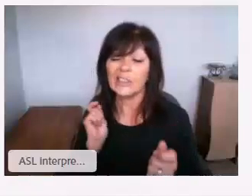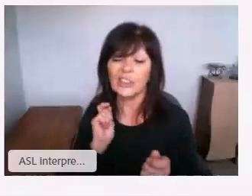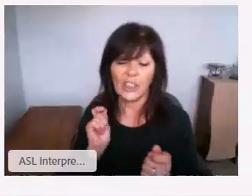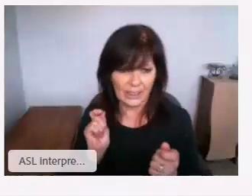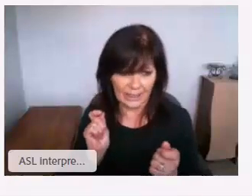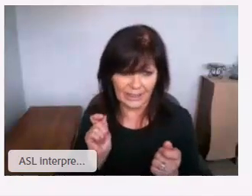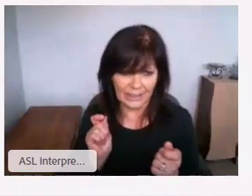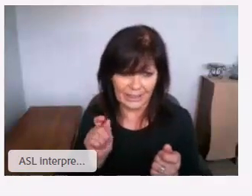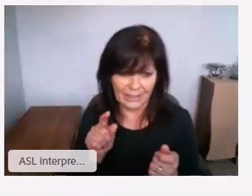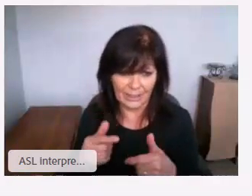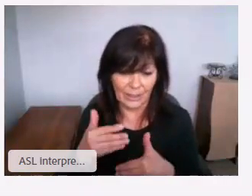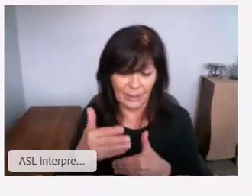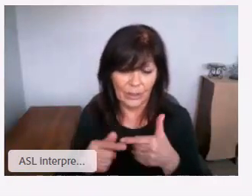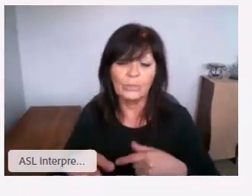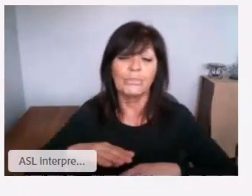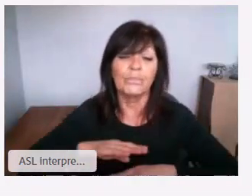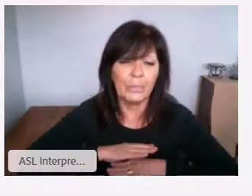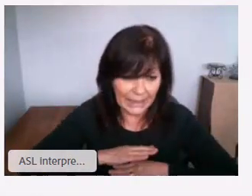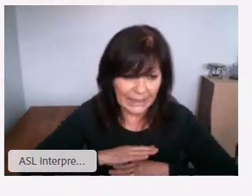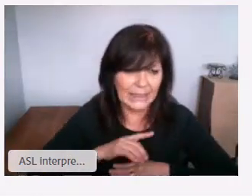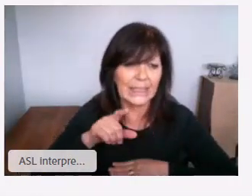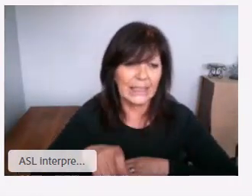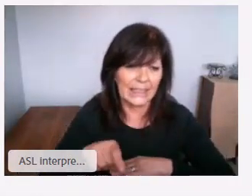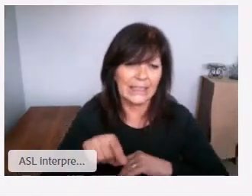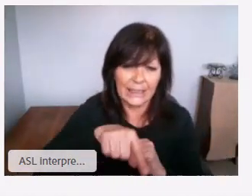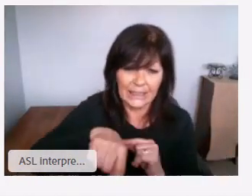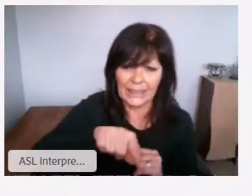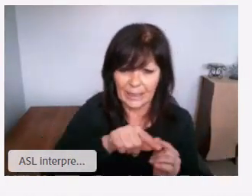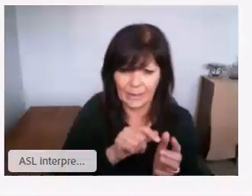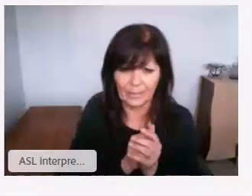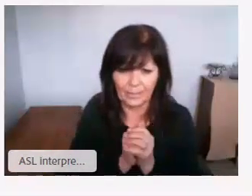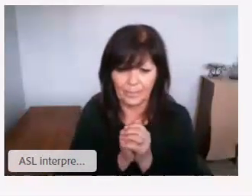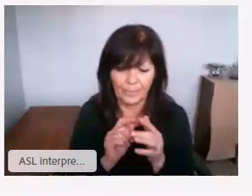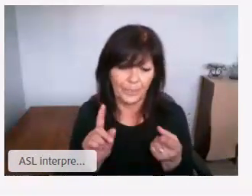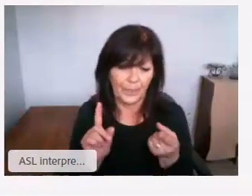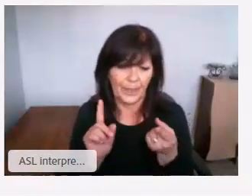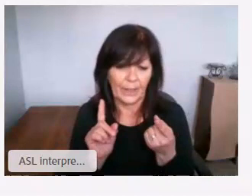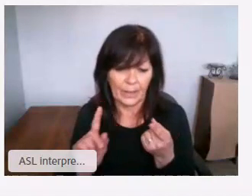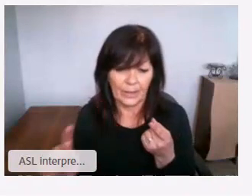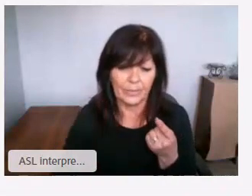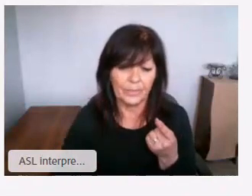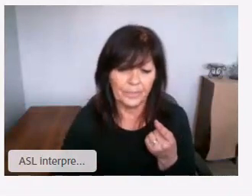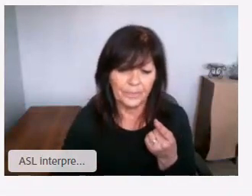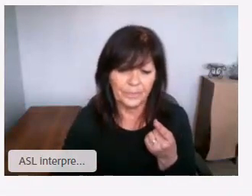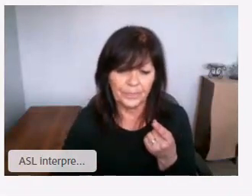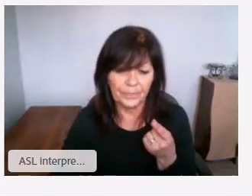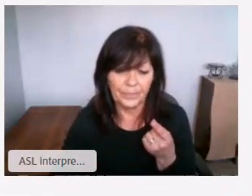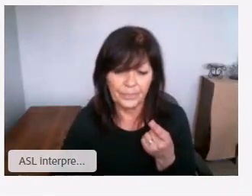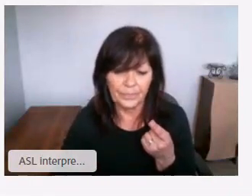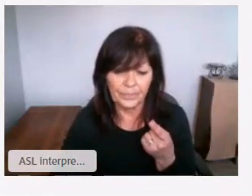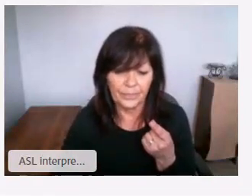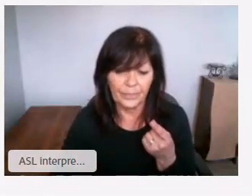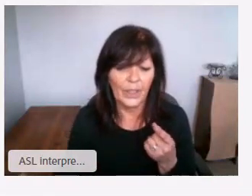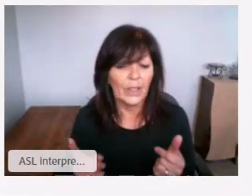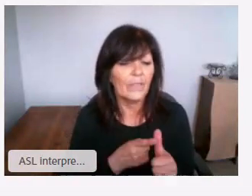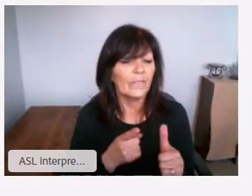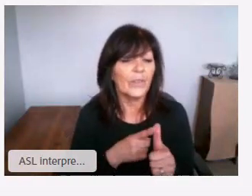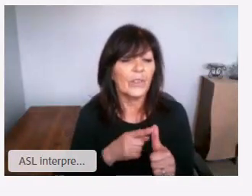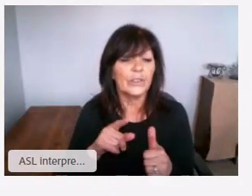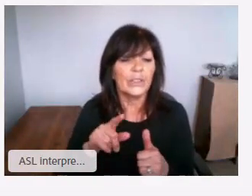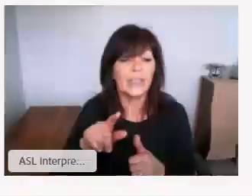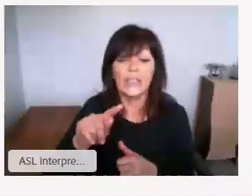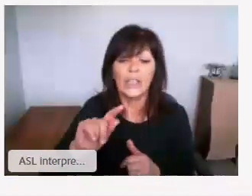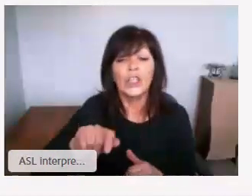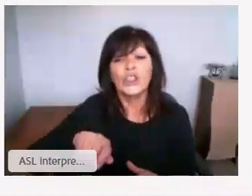engineering process to meet the needs of those. First is the turnkey system, which we use for